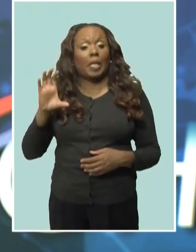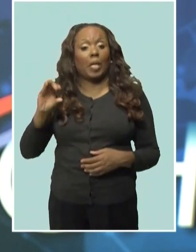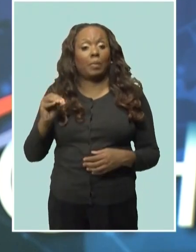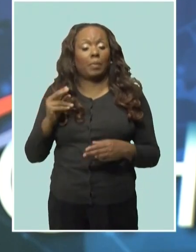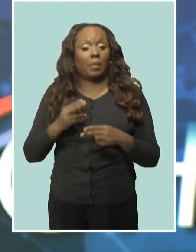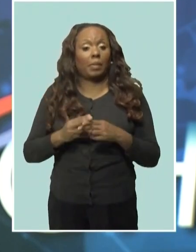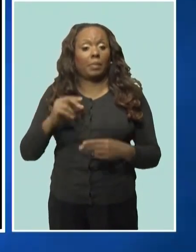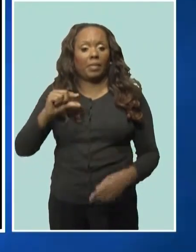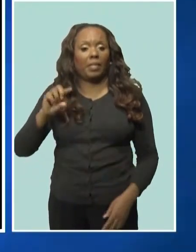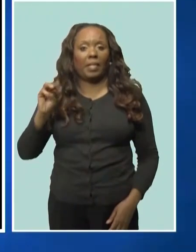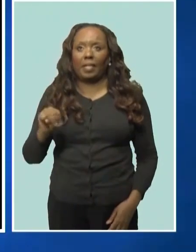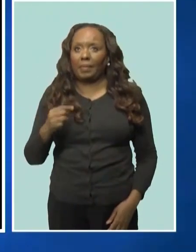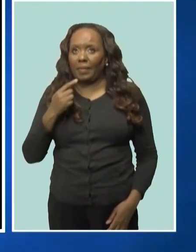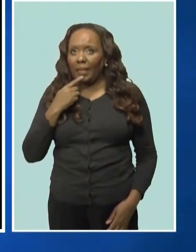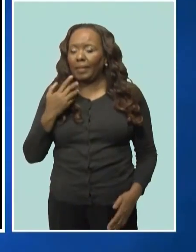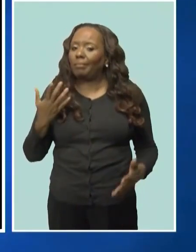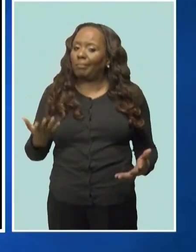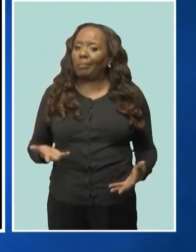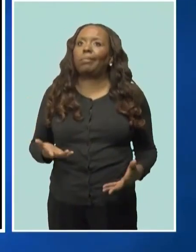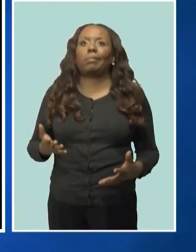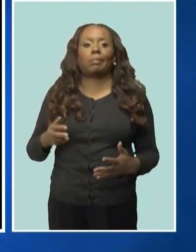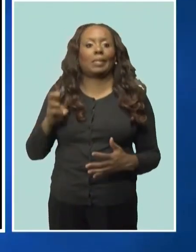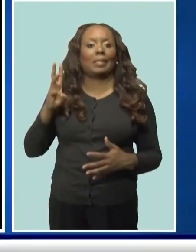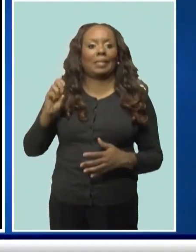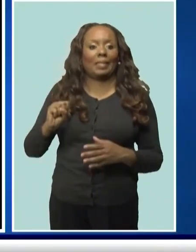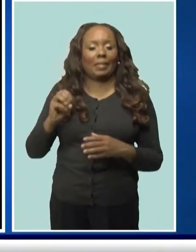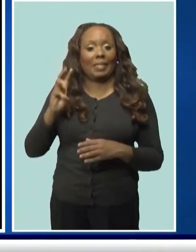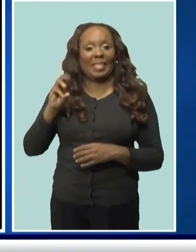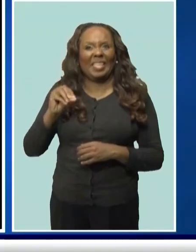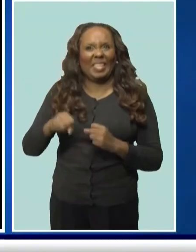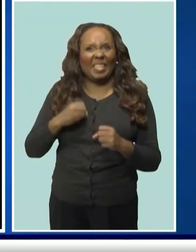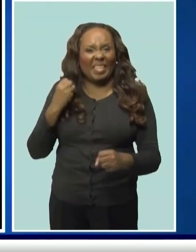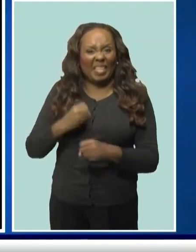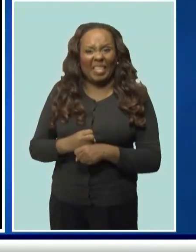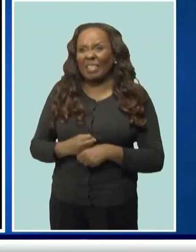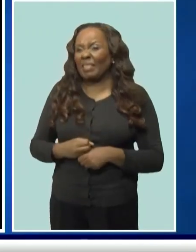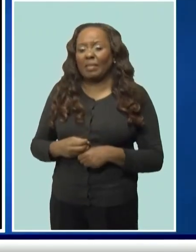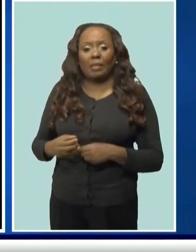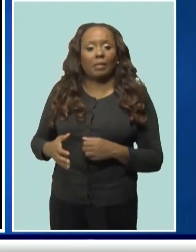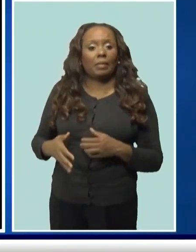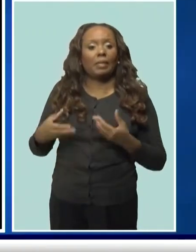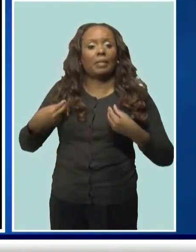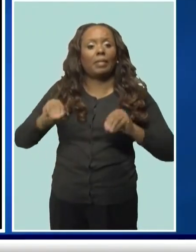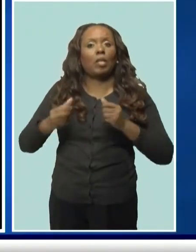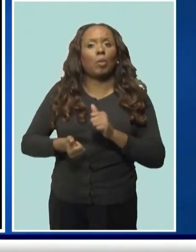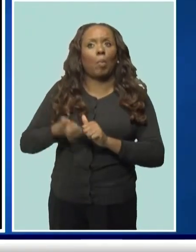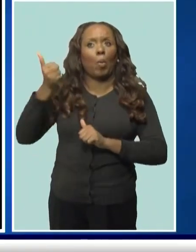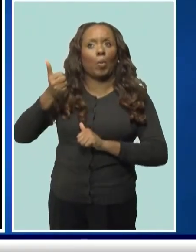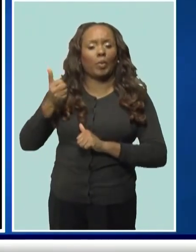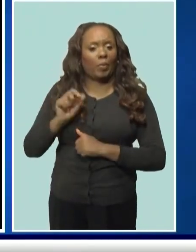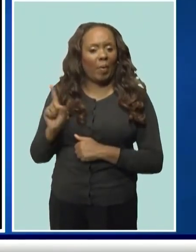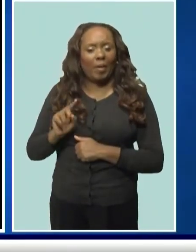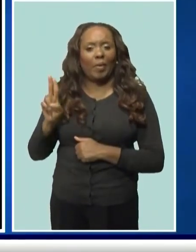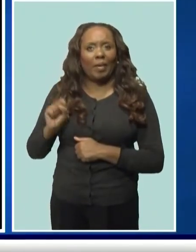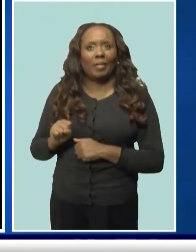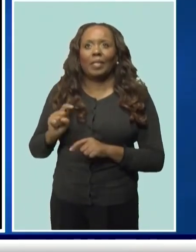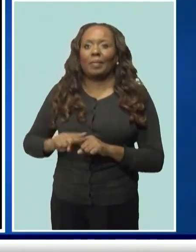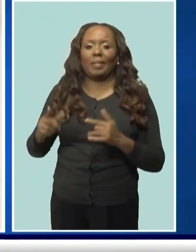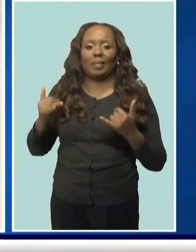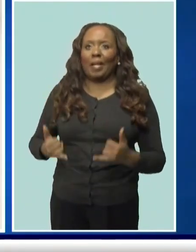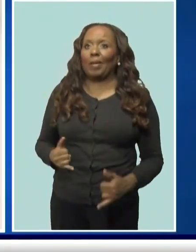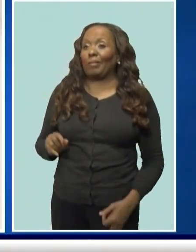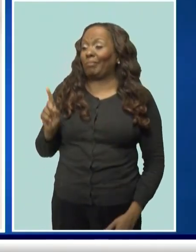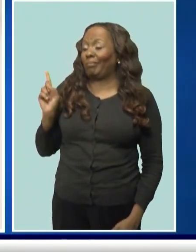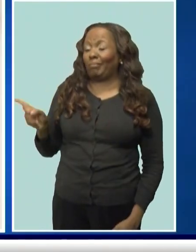reports. After 60 years and at one time the top-selling car in the United States, General Motors is retiring the Chevy